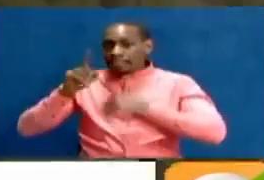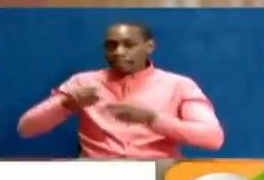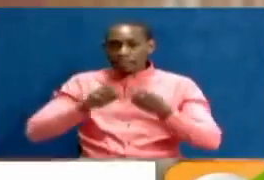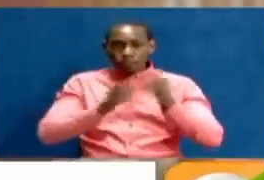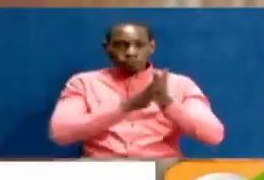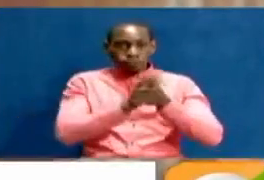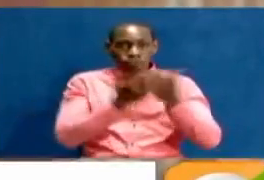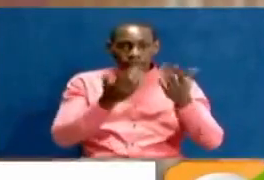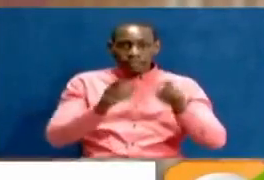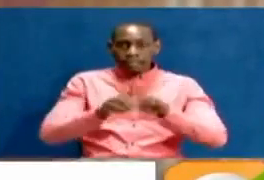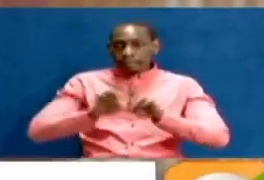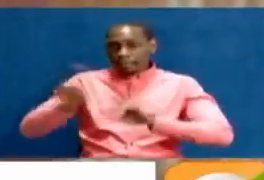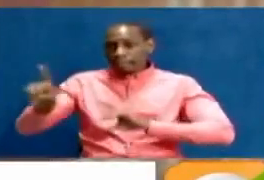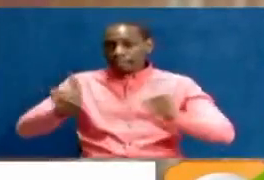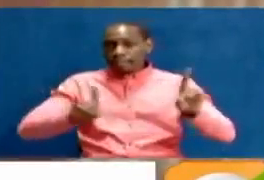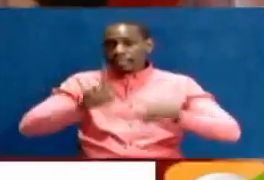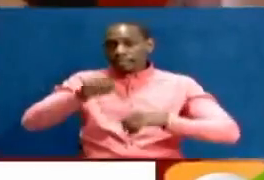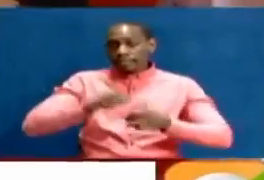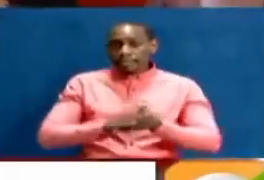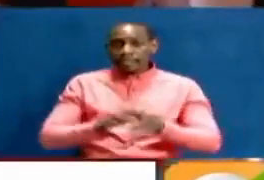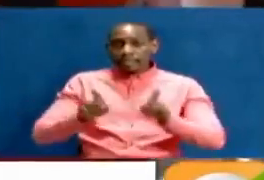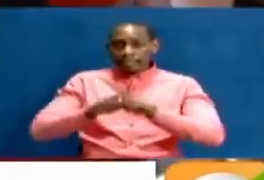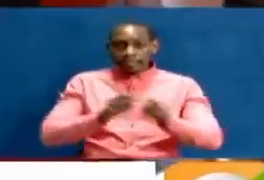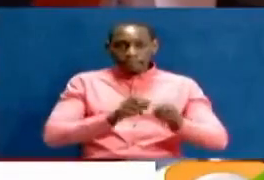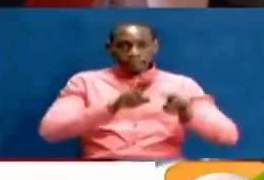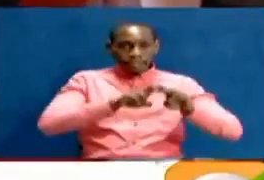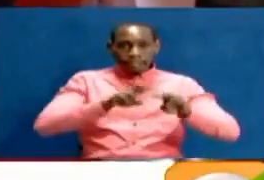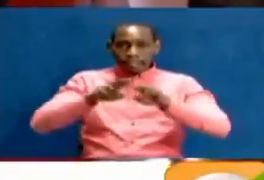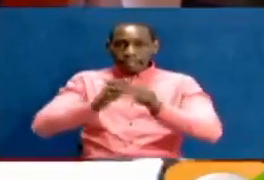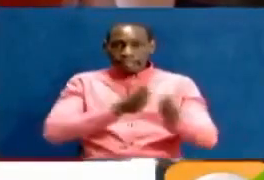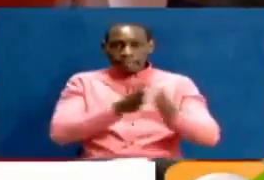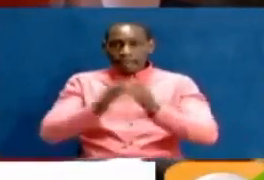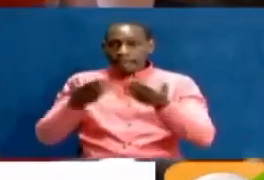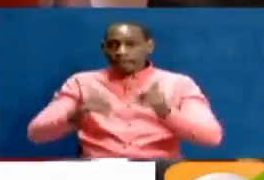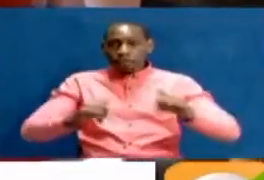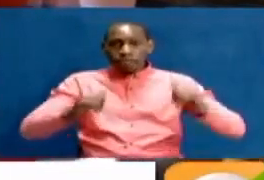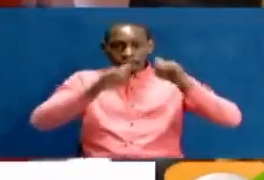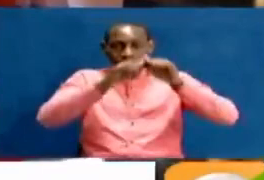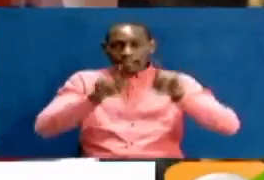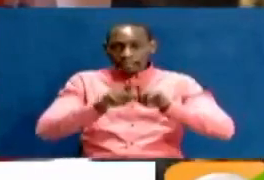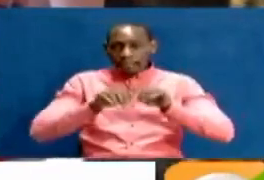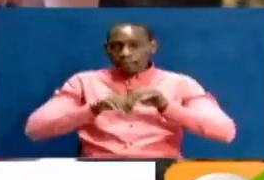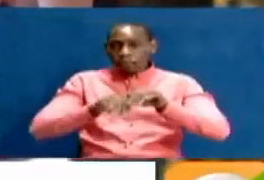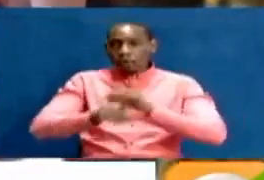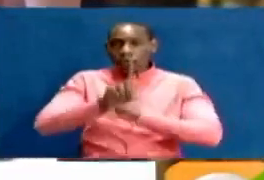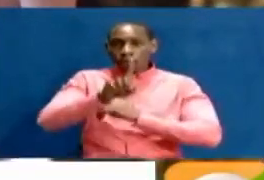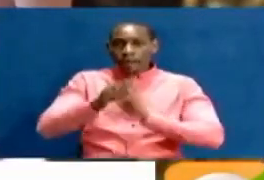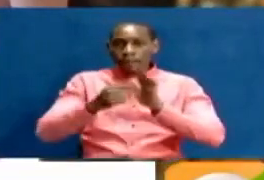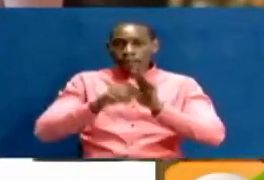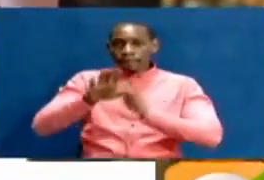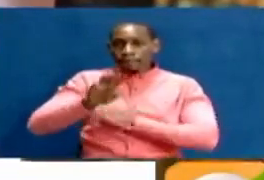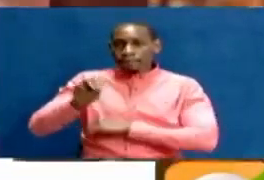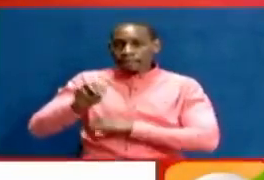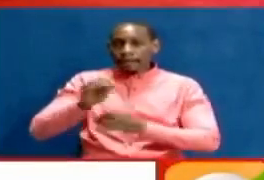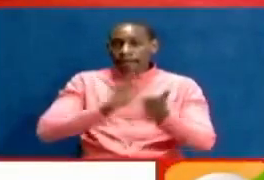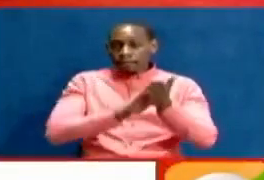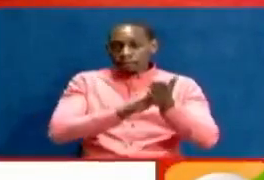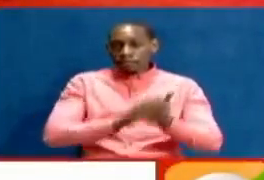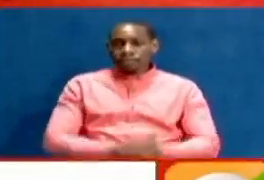wash their hands and social distance. Even the arrangement of the seats in the tents followed the 1.5-meter